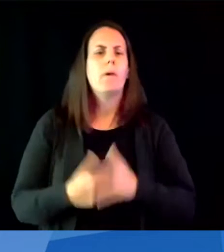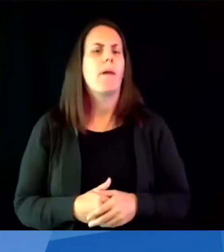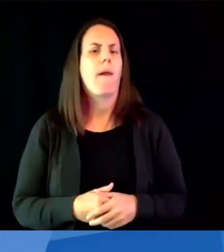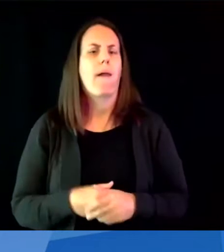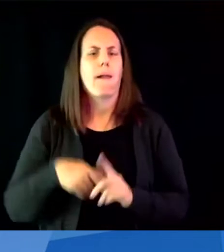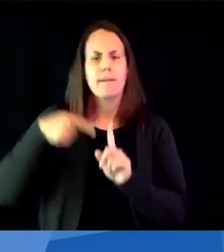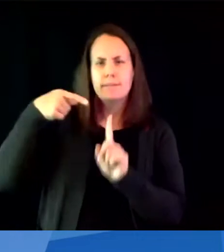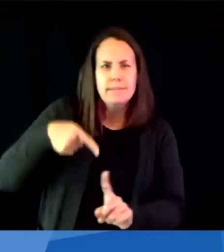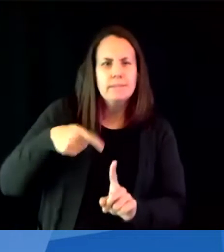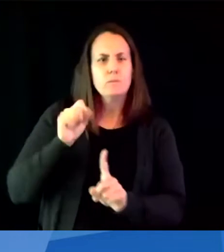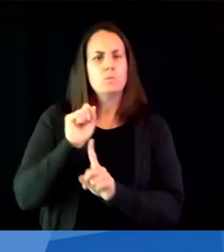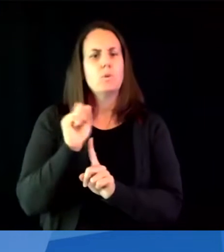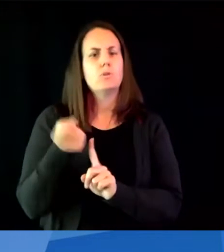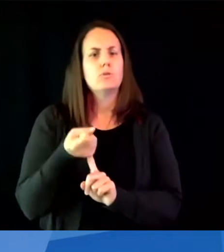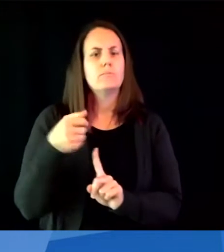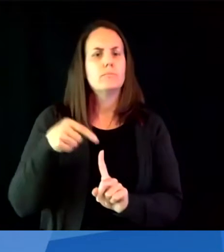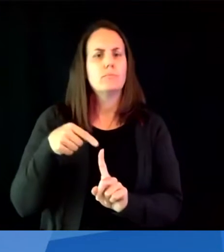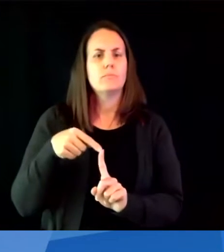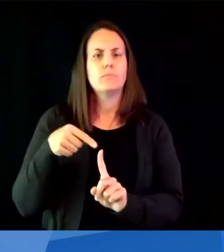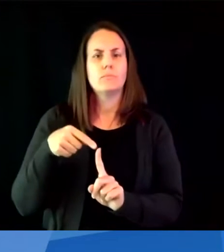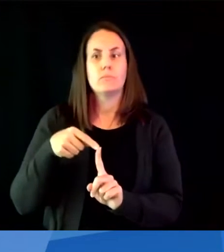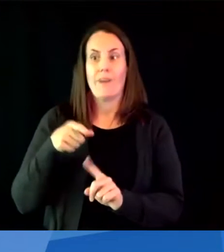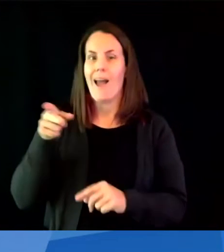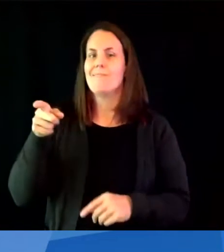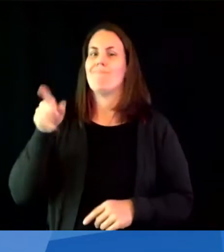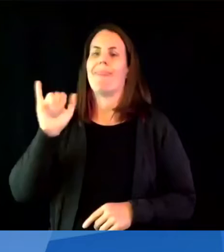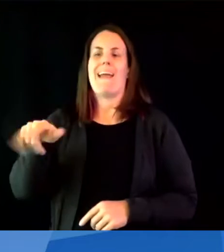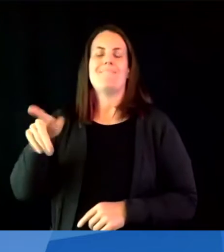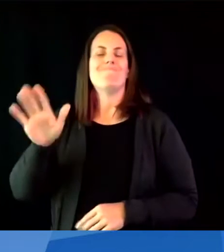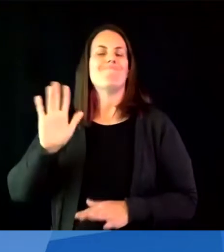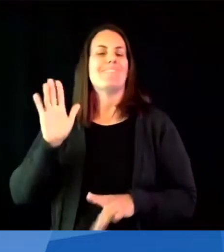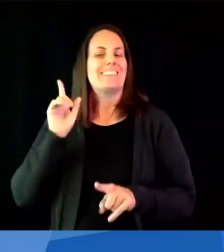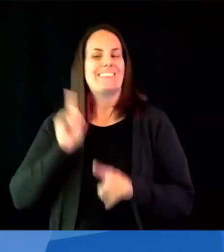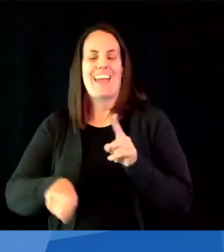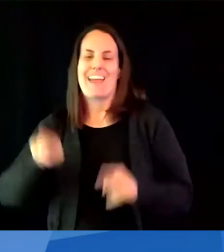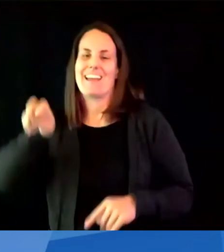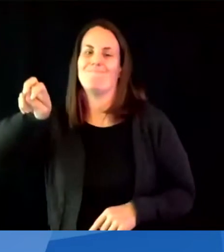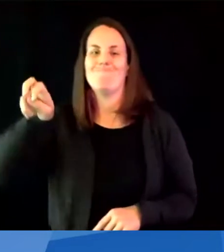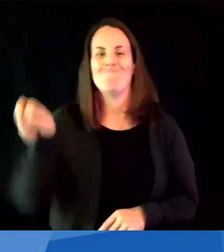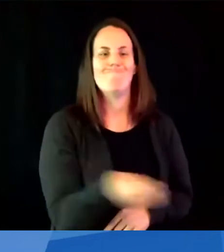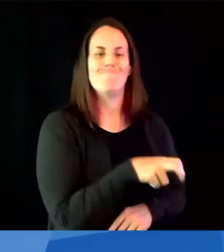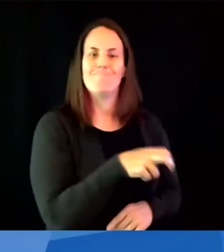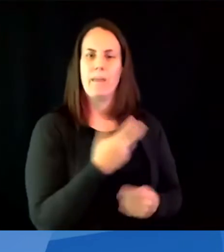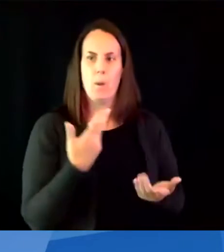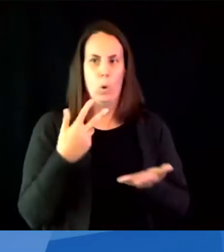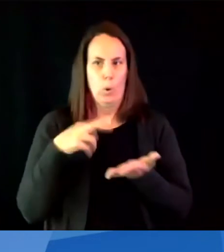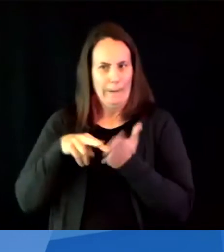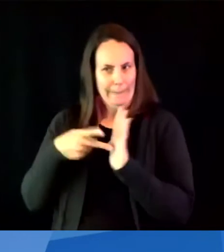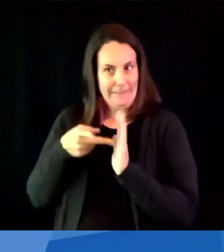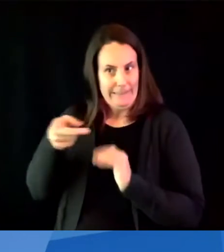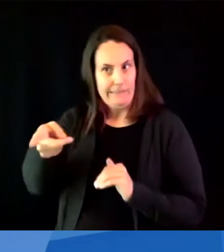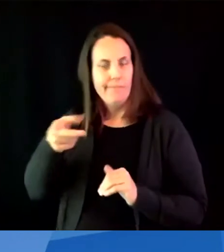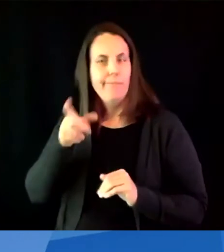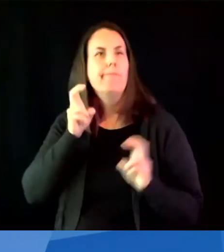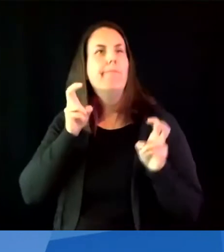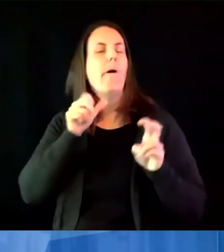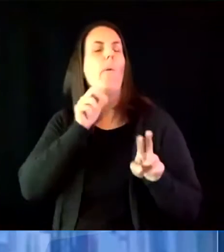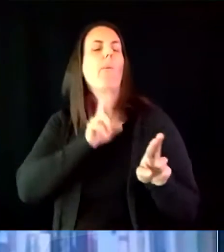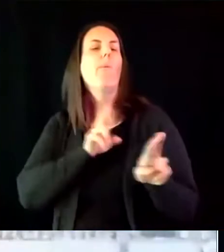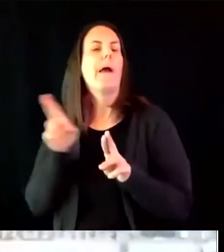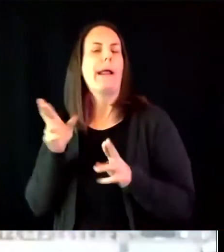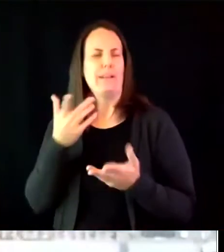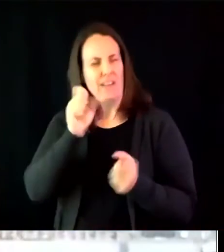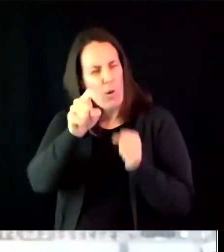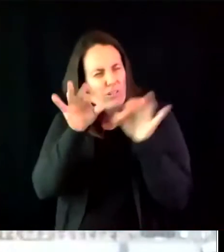bring somebody in because they wouldn't be ready or whatever? Deb? Patients that